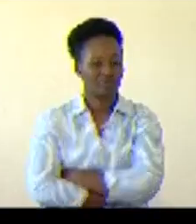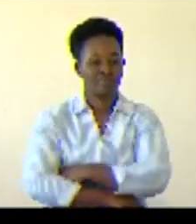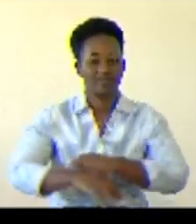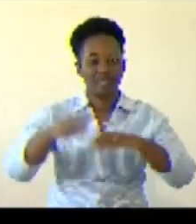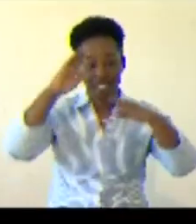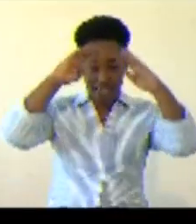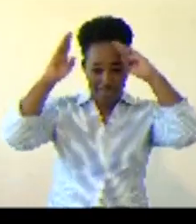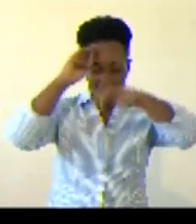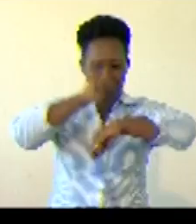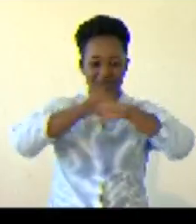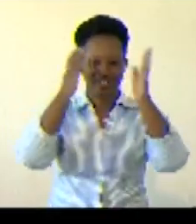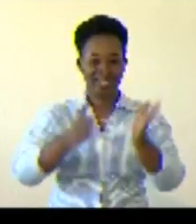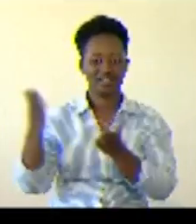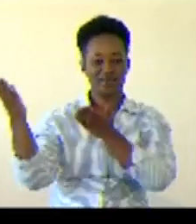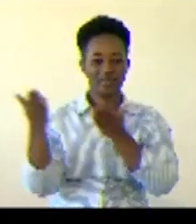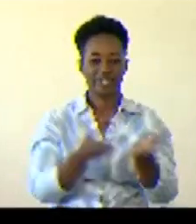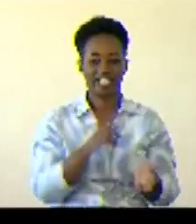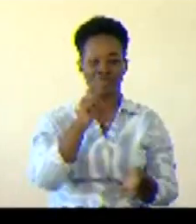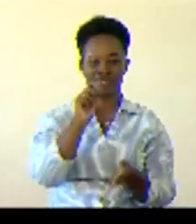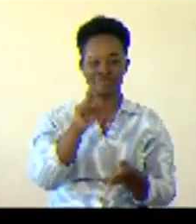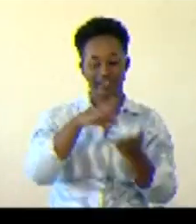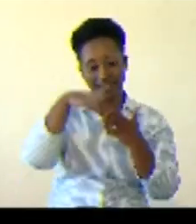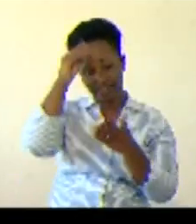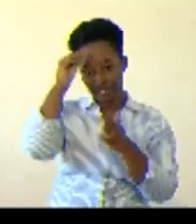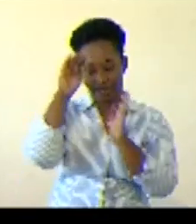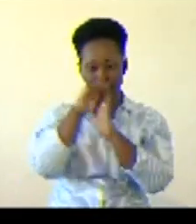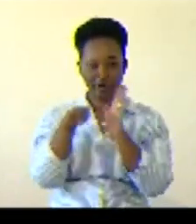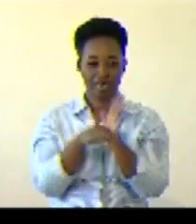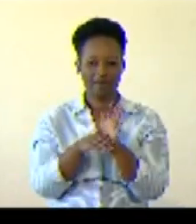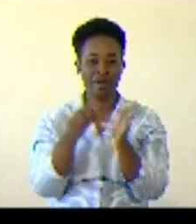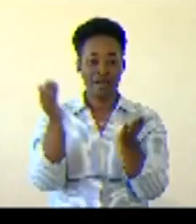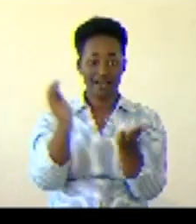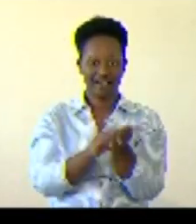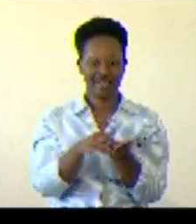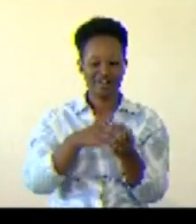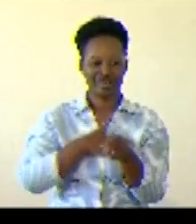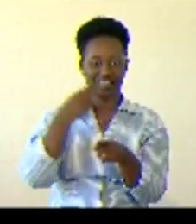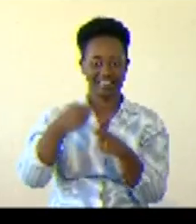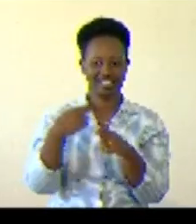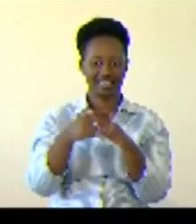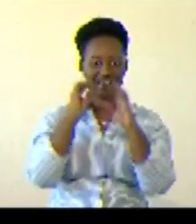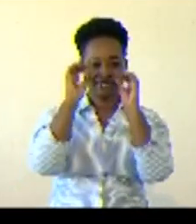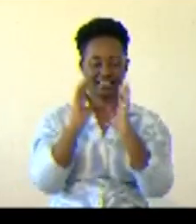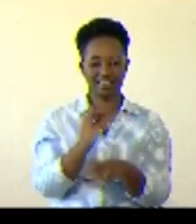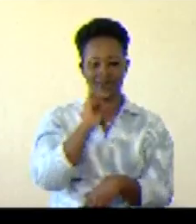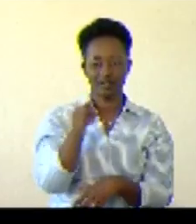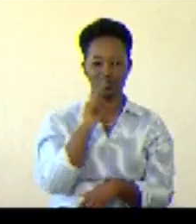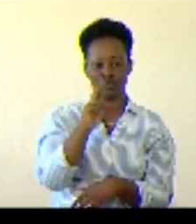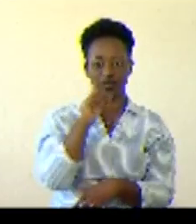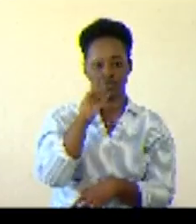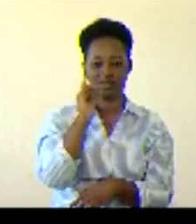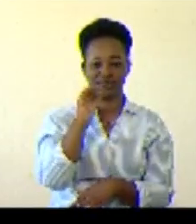Hello students, welcome to TV Learning Programs. Once again, I'm Teacher Julius, and today I'm learning with Senior